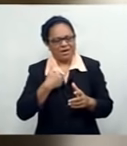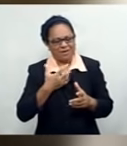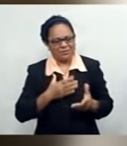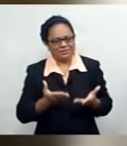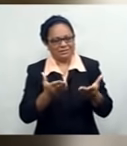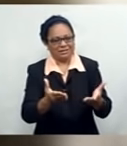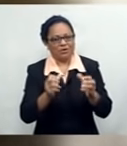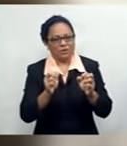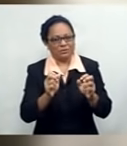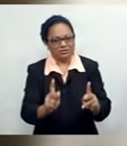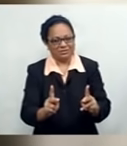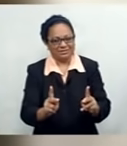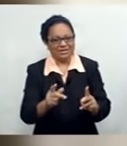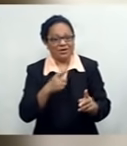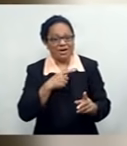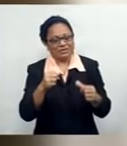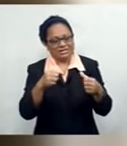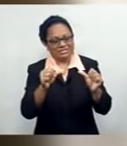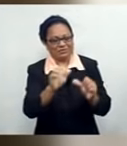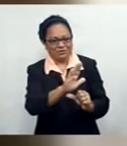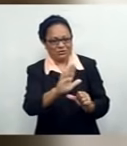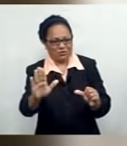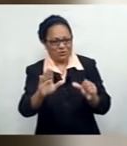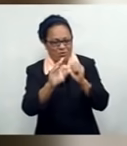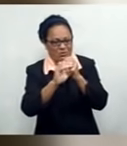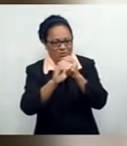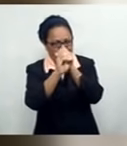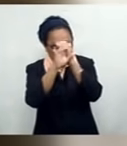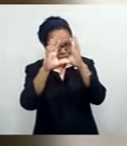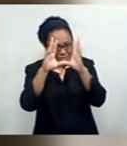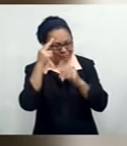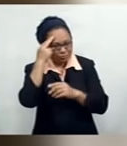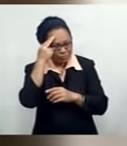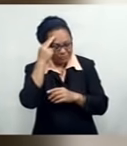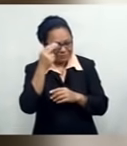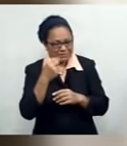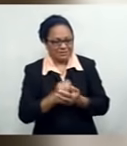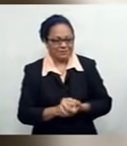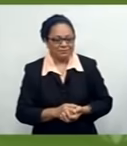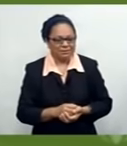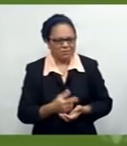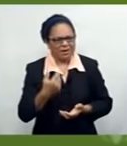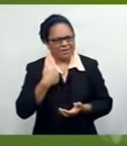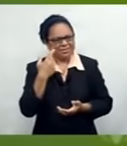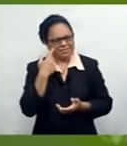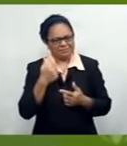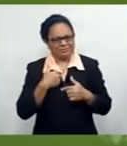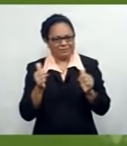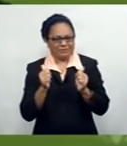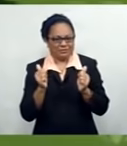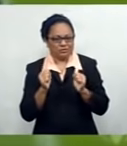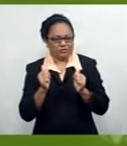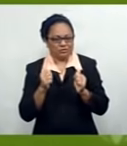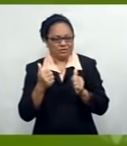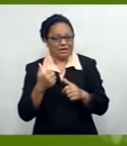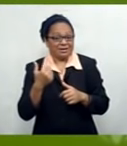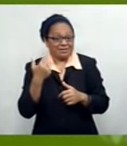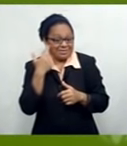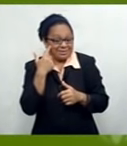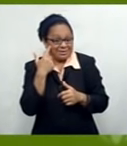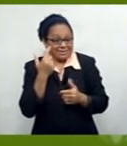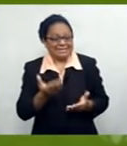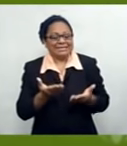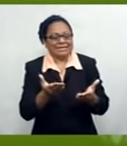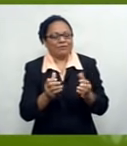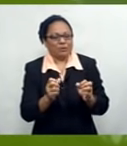to chase their dream. There's a lot of talent. I think I've done enough, and it's time for others to